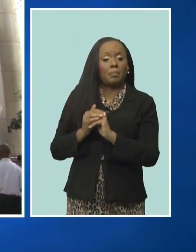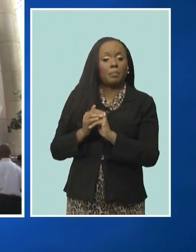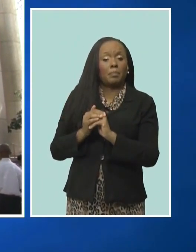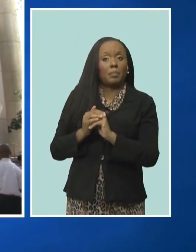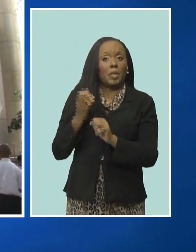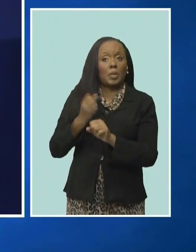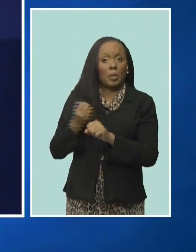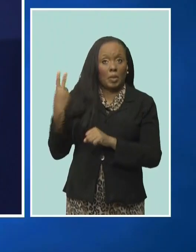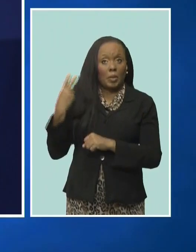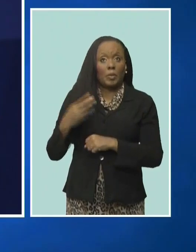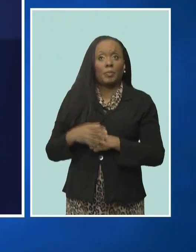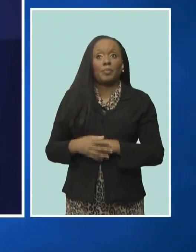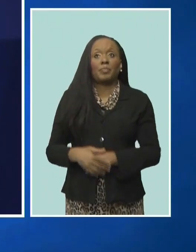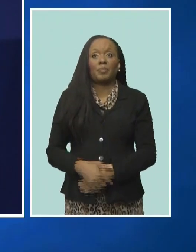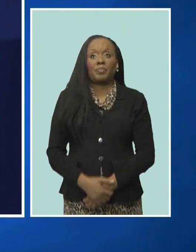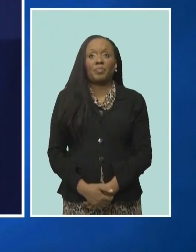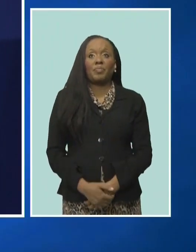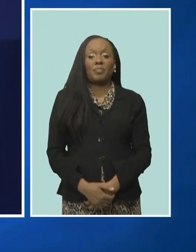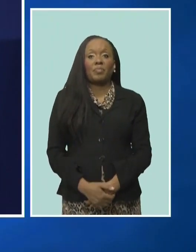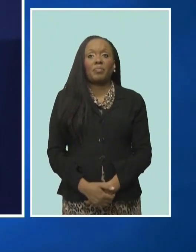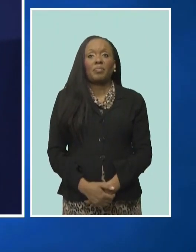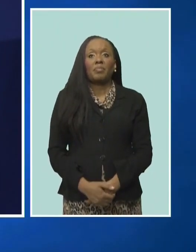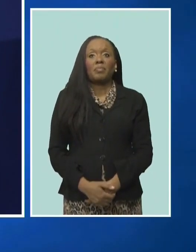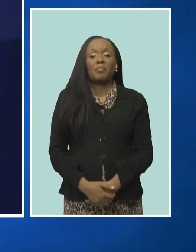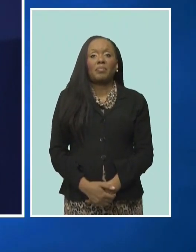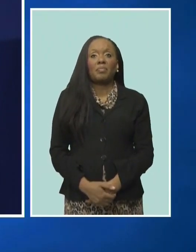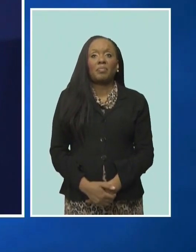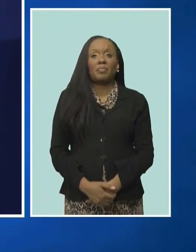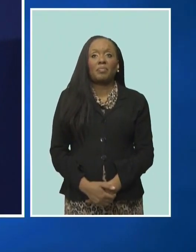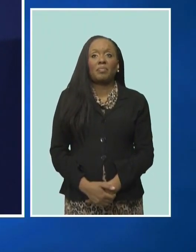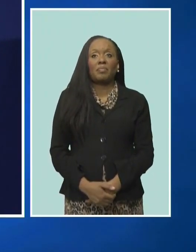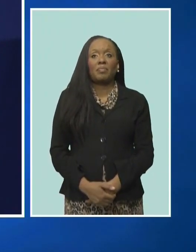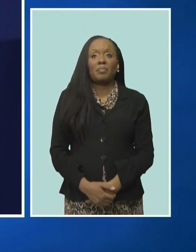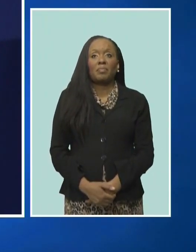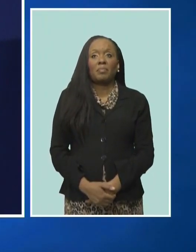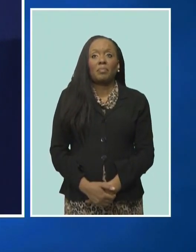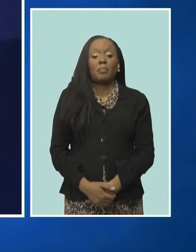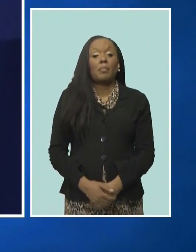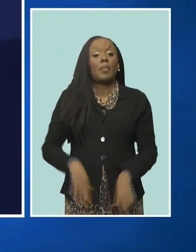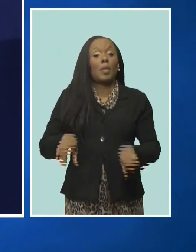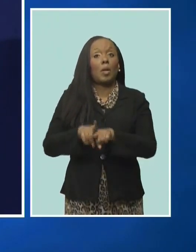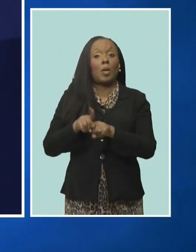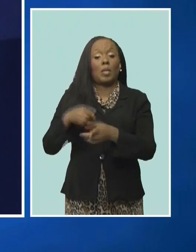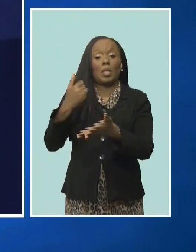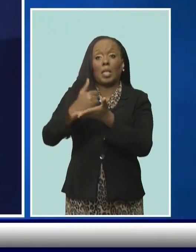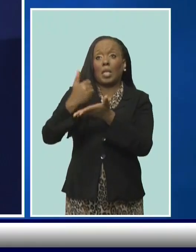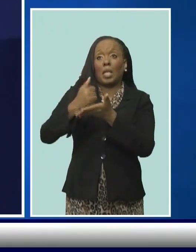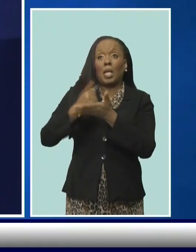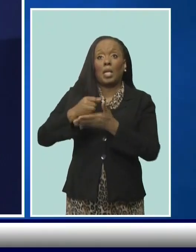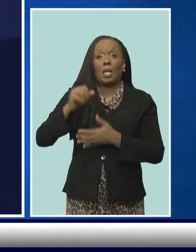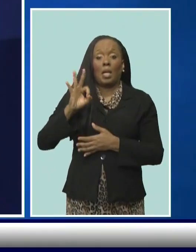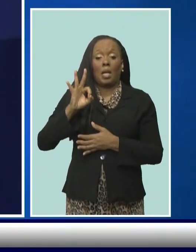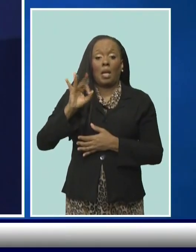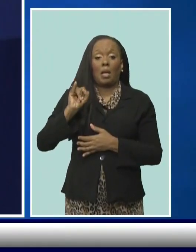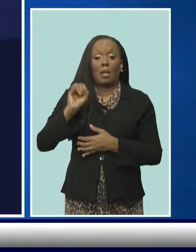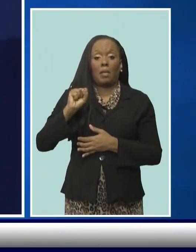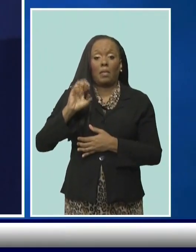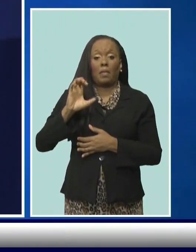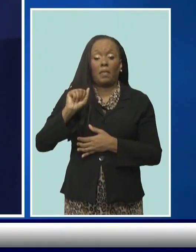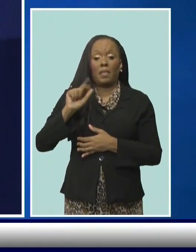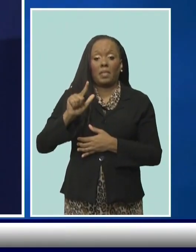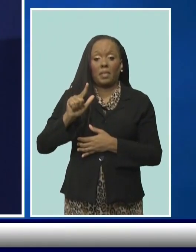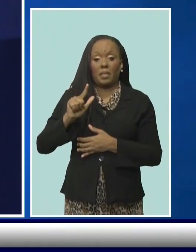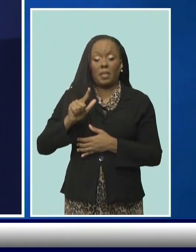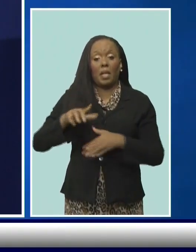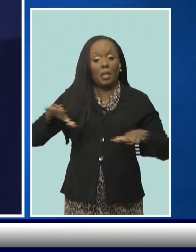2023. The economic performance also aided the fiscal performance, and government recorded